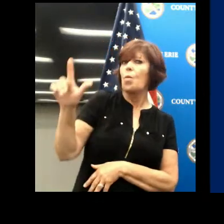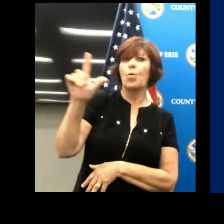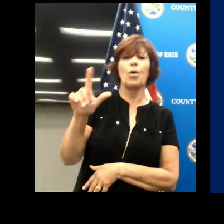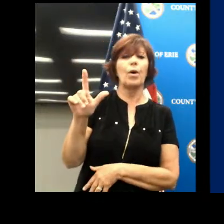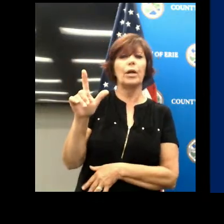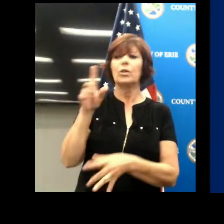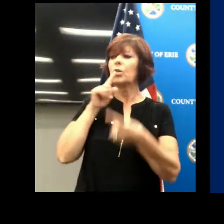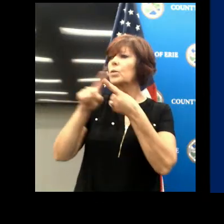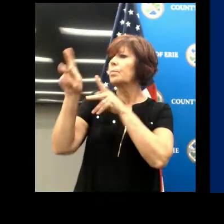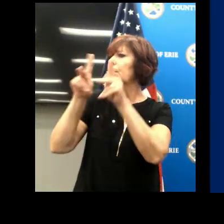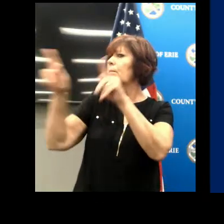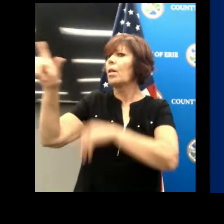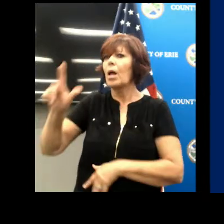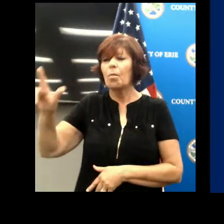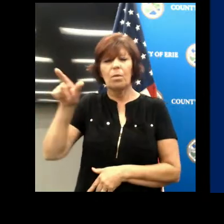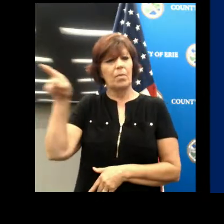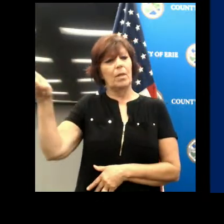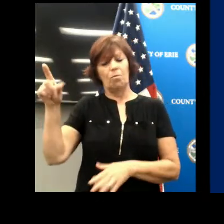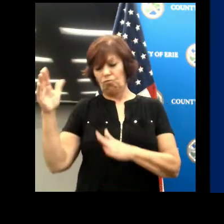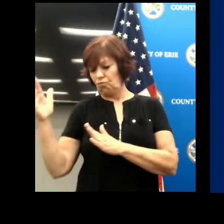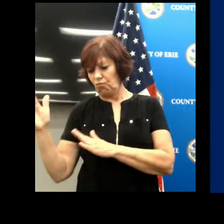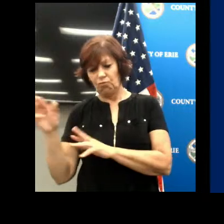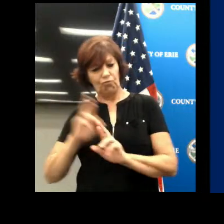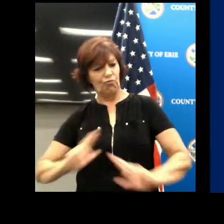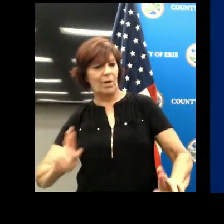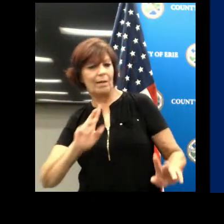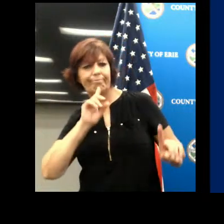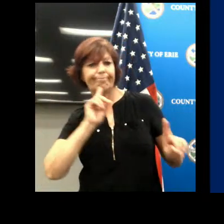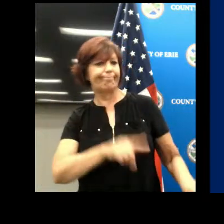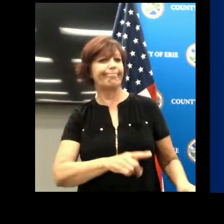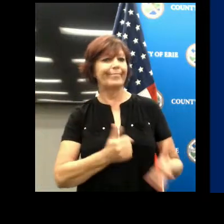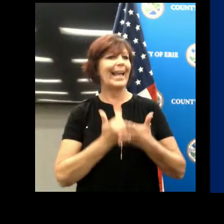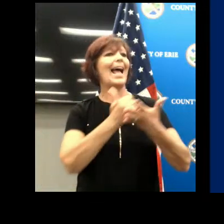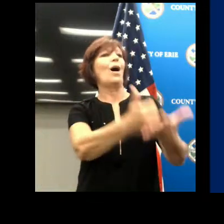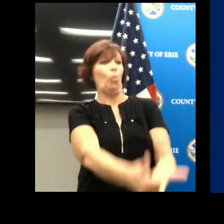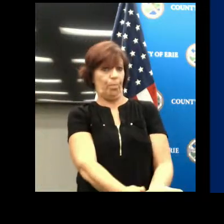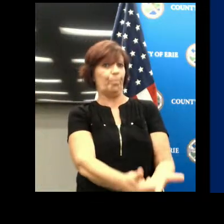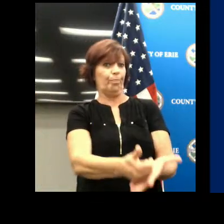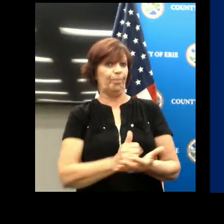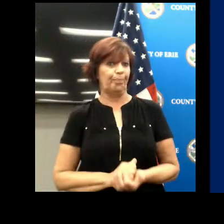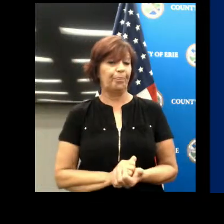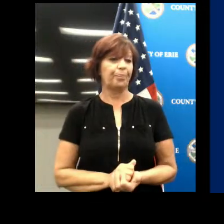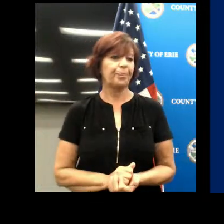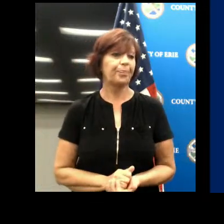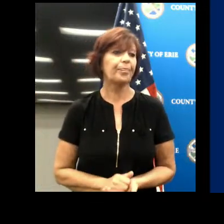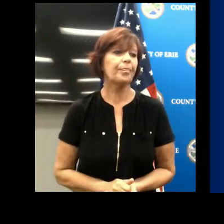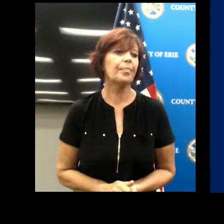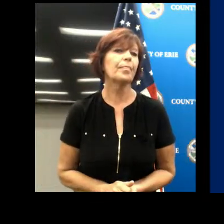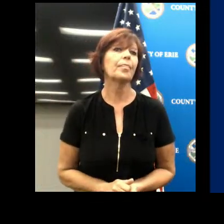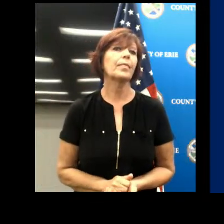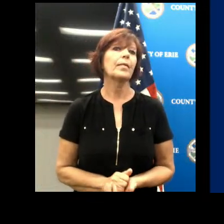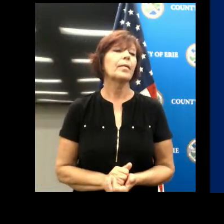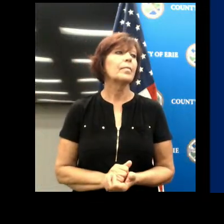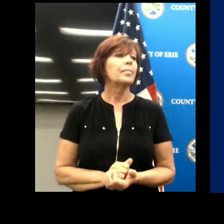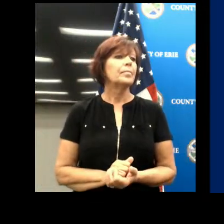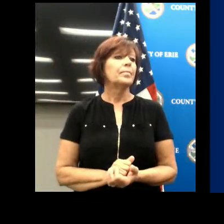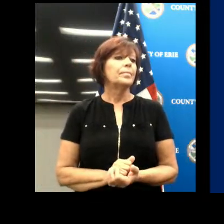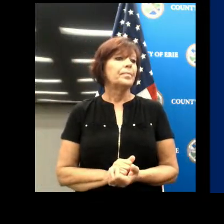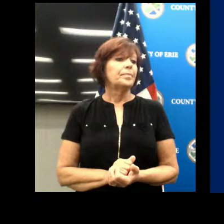talk to the folks at the library. They are prepared to answer your questions and actually help you respond to the census at the